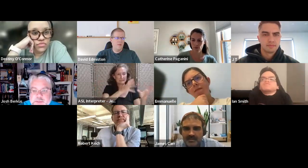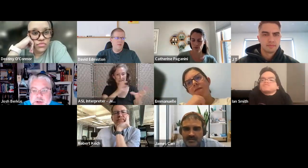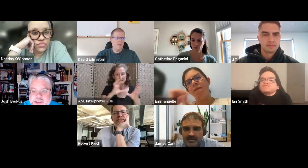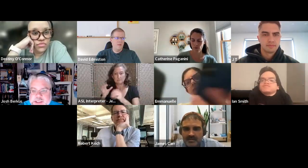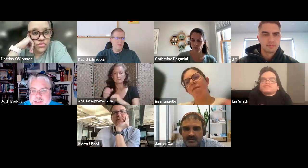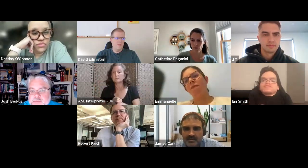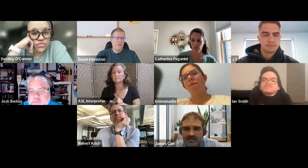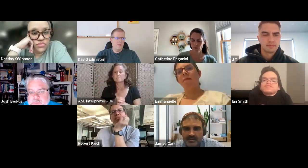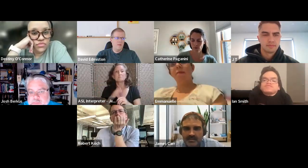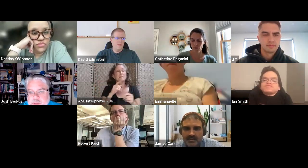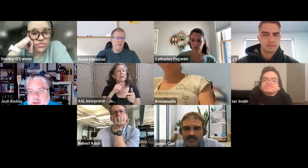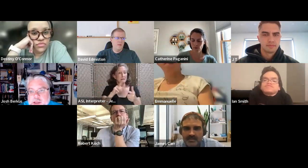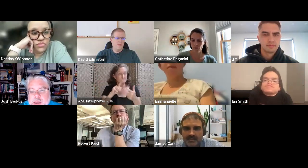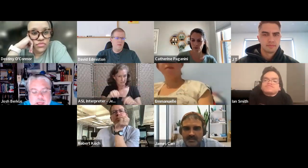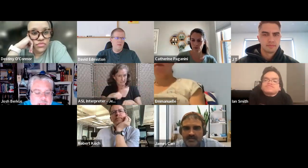and set policy.